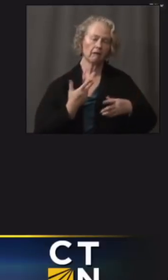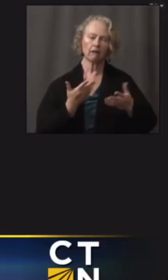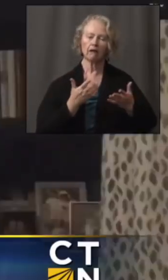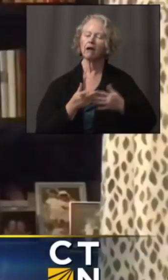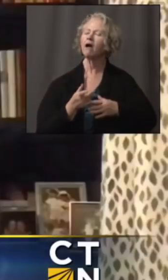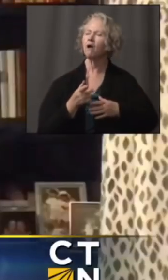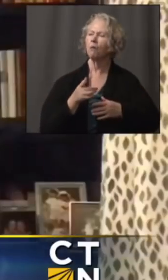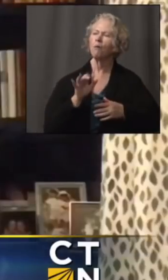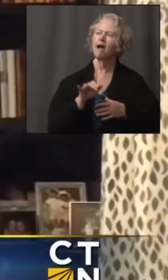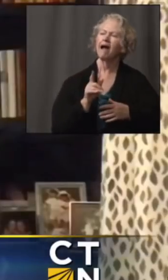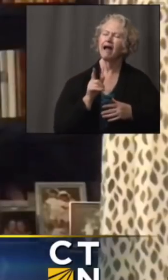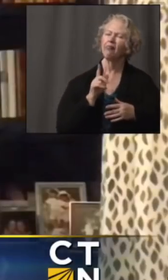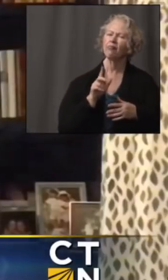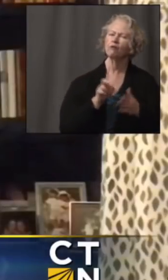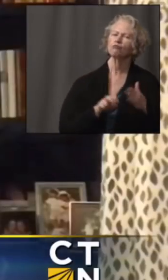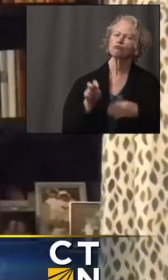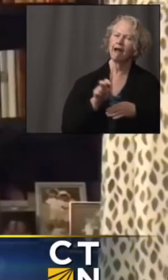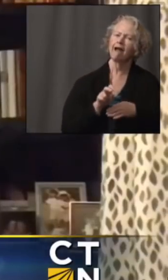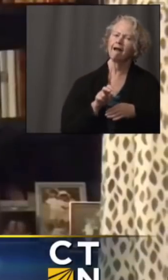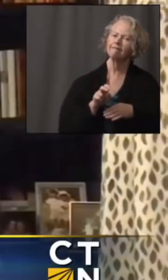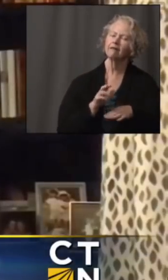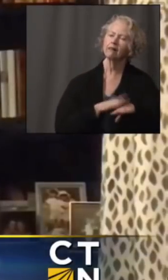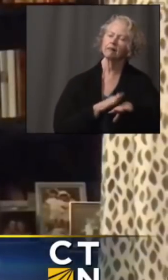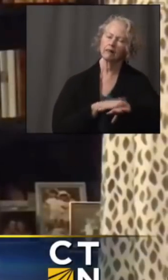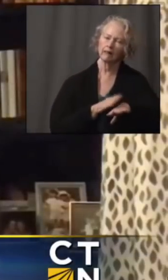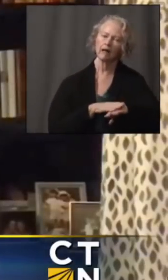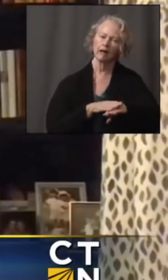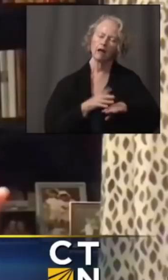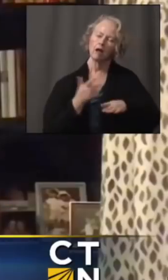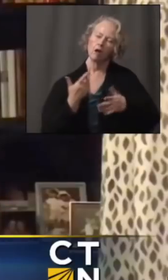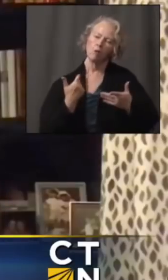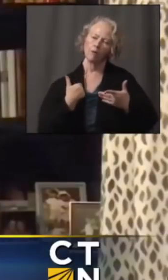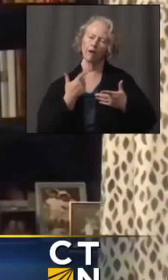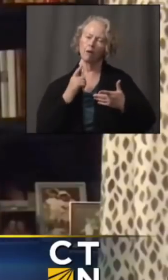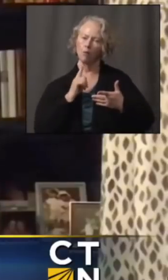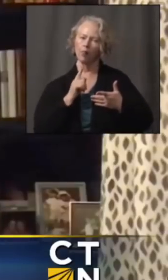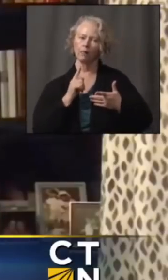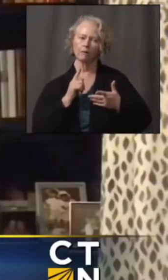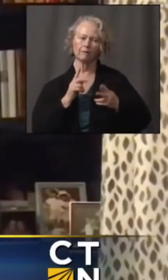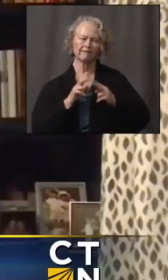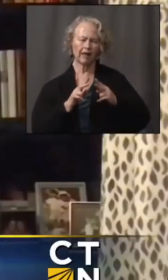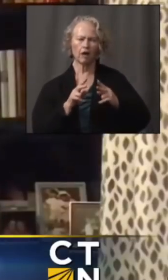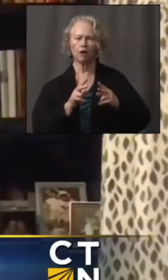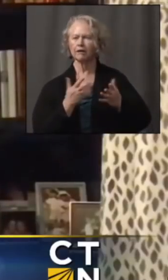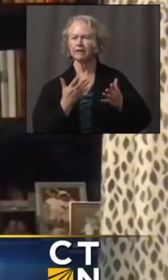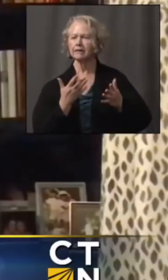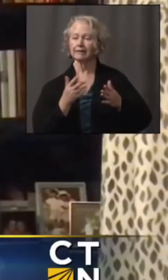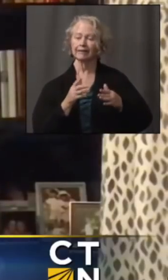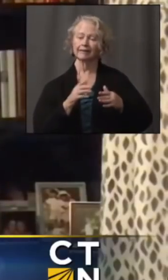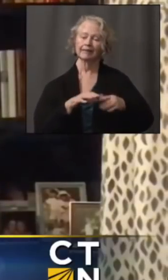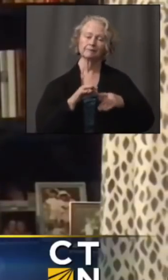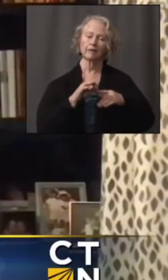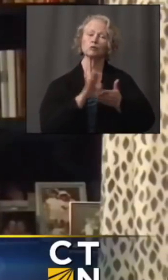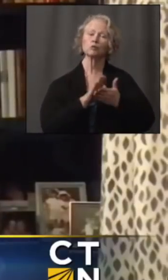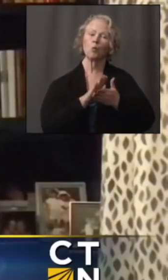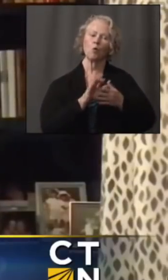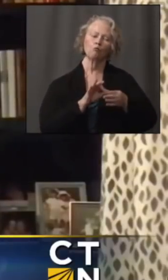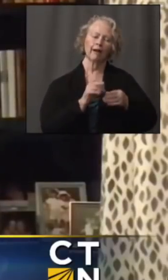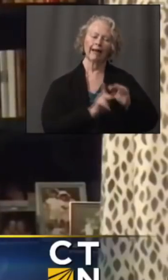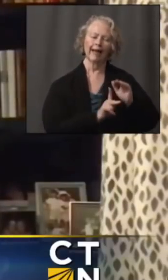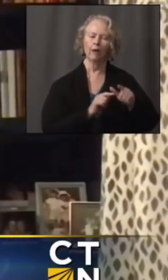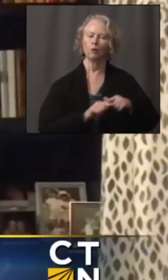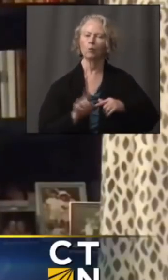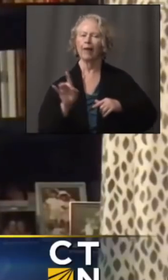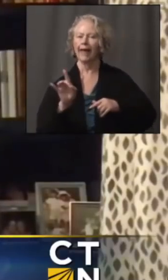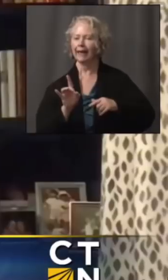travel advisory, we've agreed that we're going to send out strong guidance in terms of schools, in particular K-8 education.